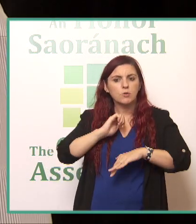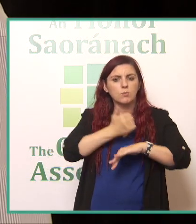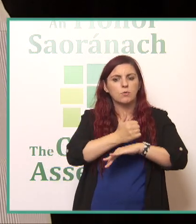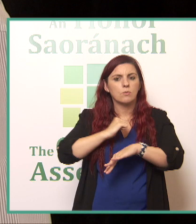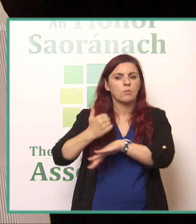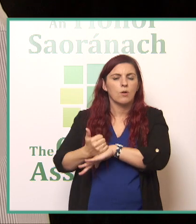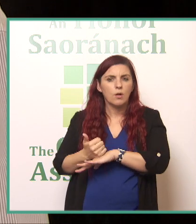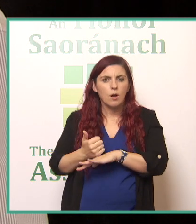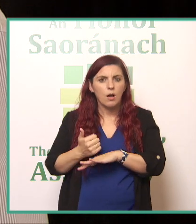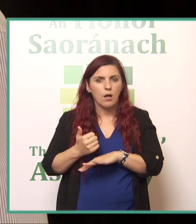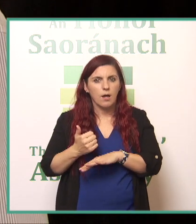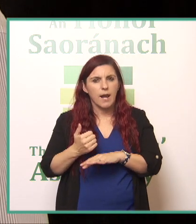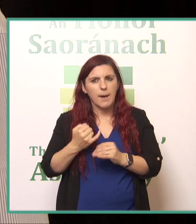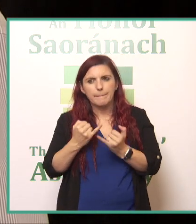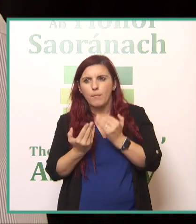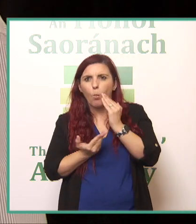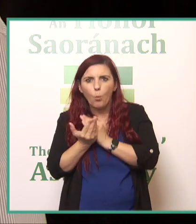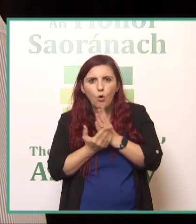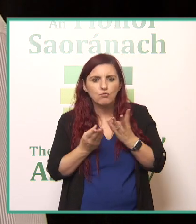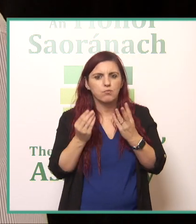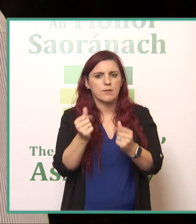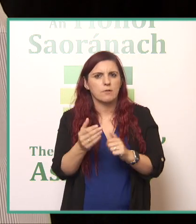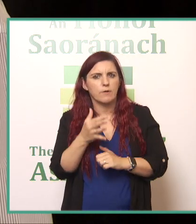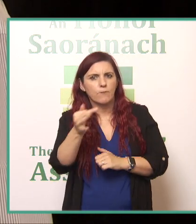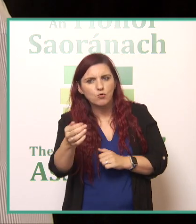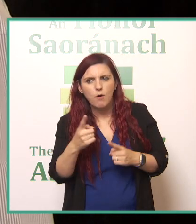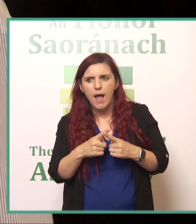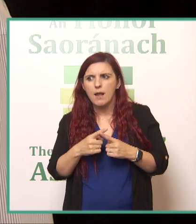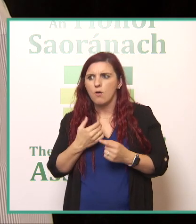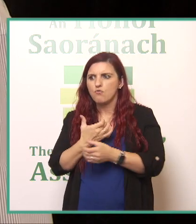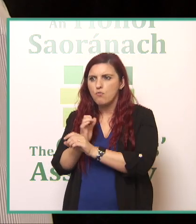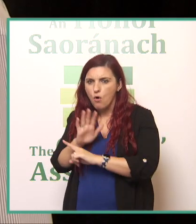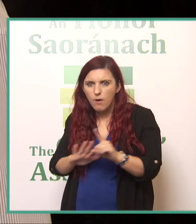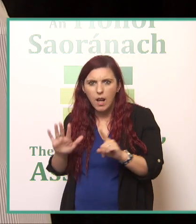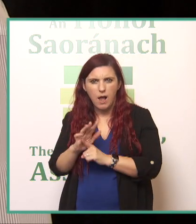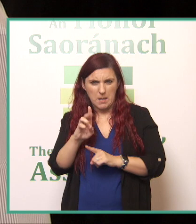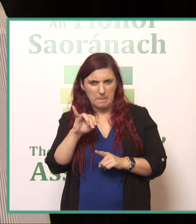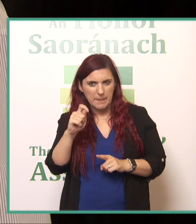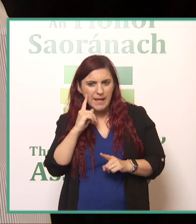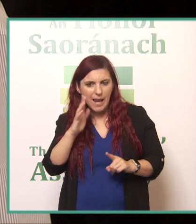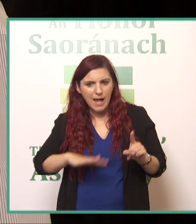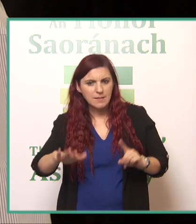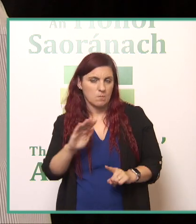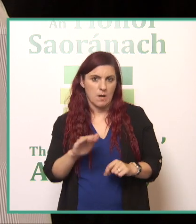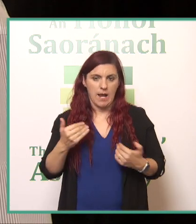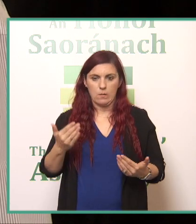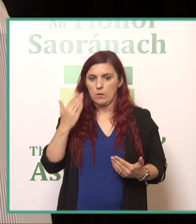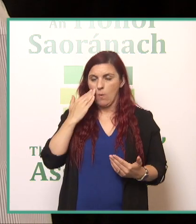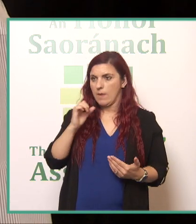future and to try to create rural employment and jobs. We now know that that wasn't good from a carbon point of